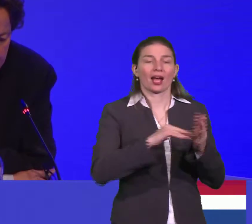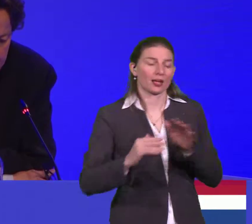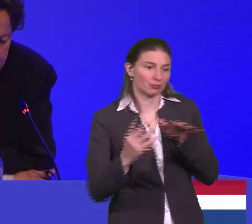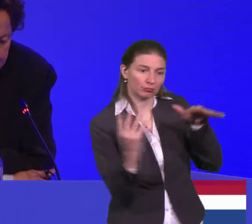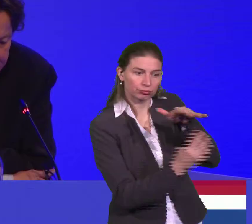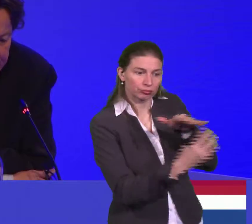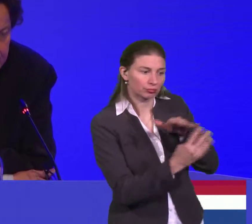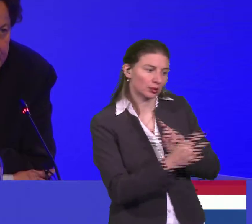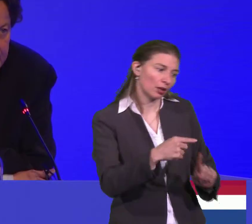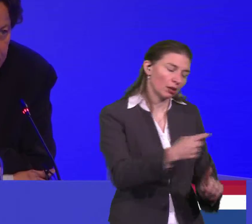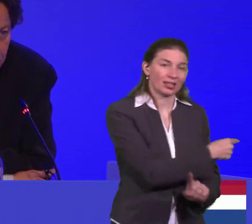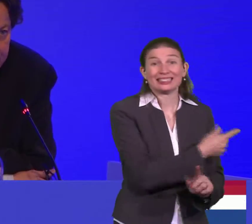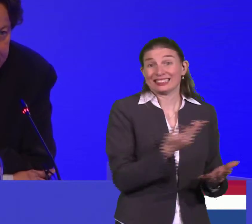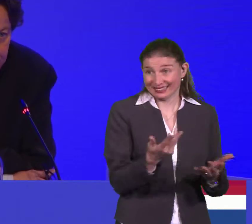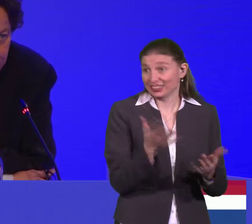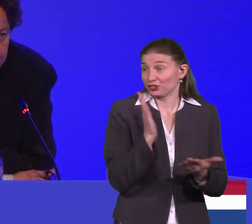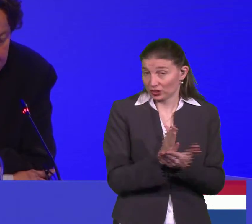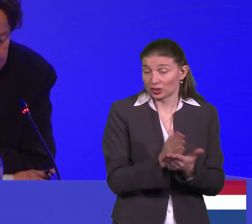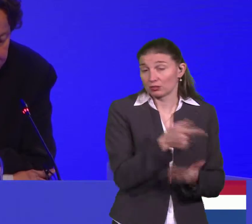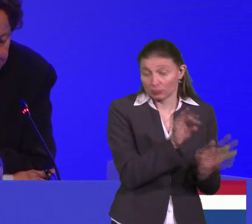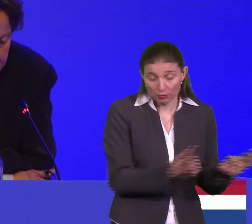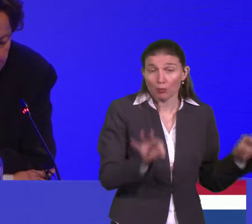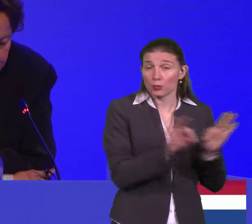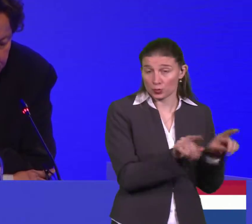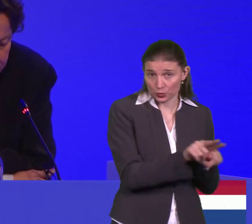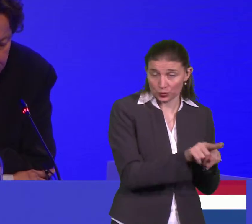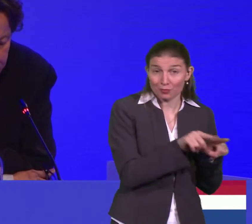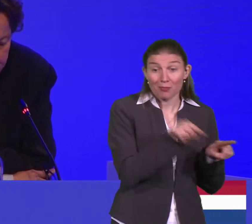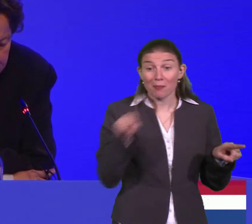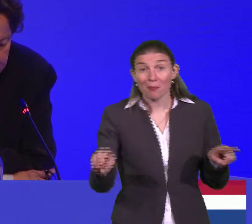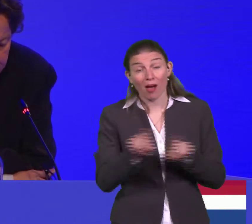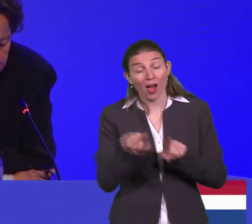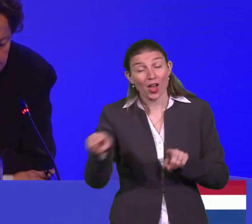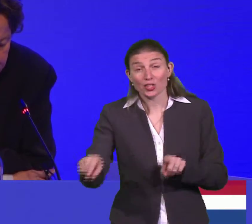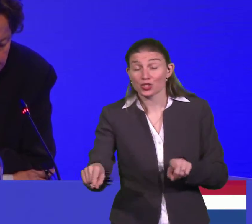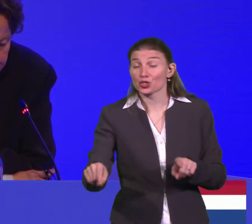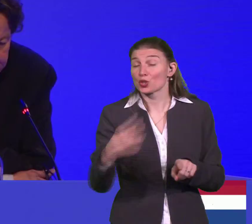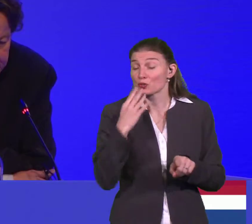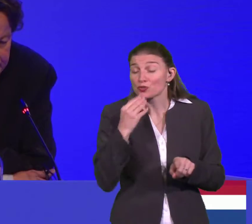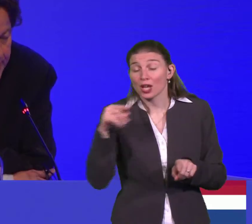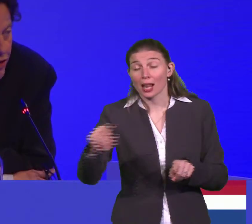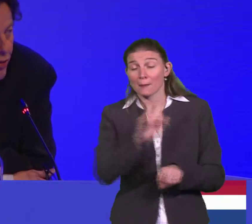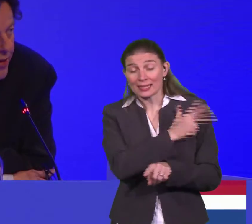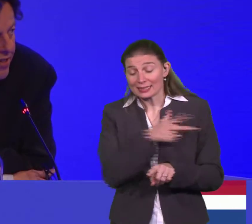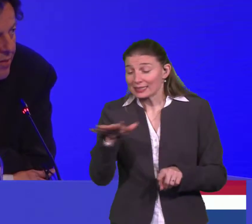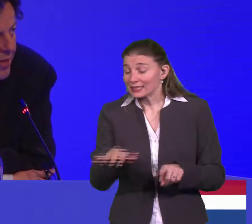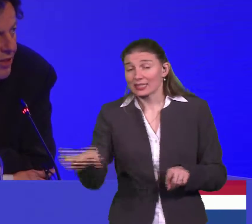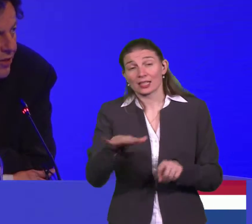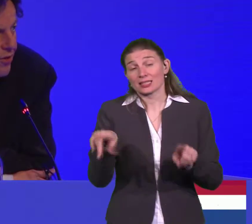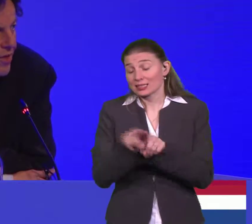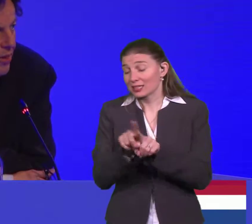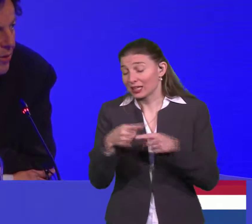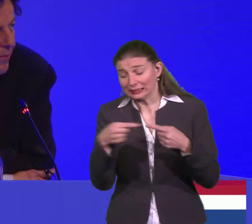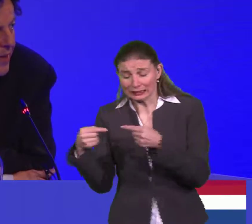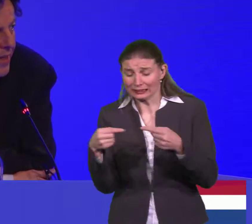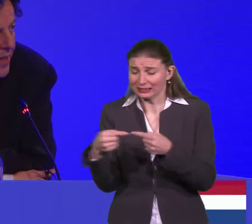border? That these are key issues, but let's not forget that also the Israeli-Palestinian conflict, the status quo, is simply